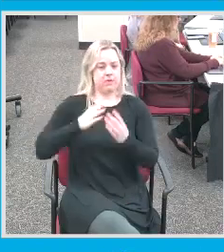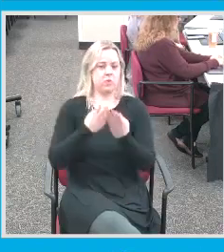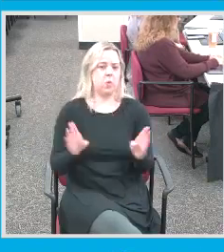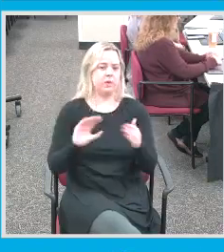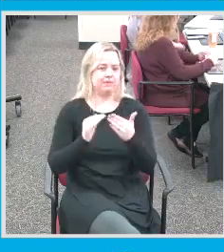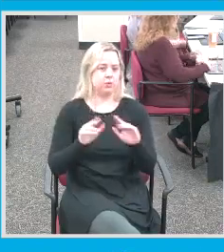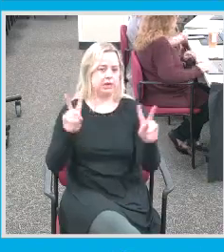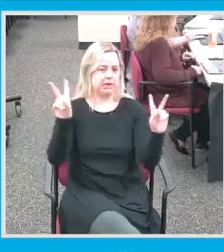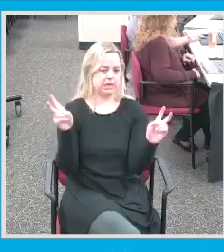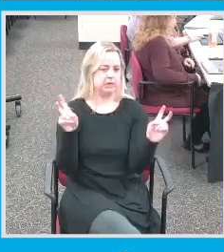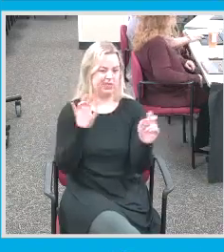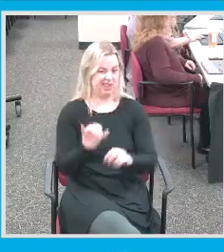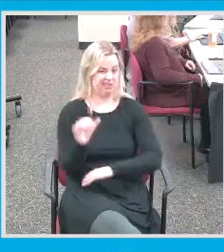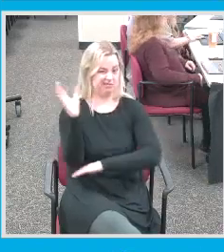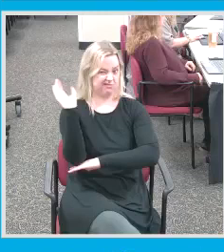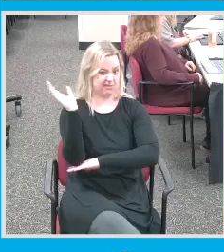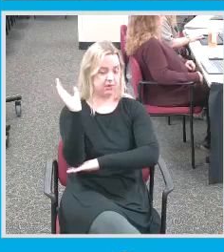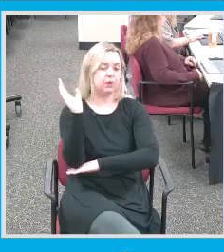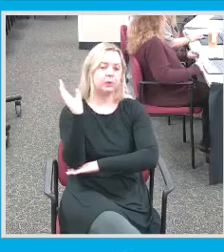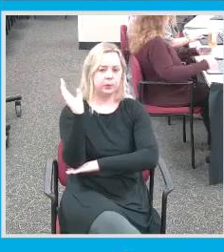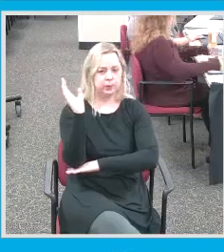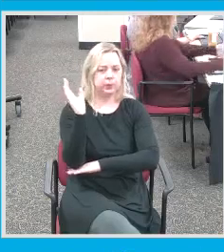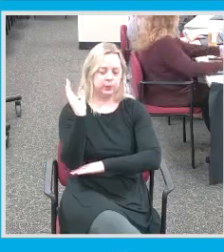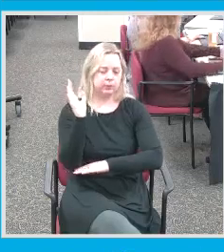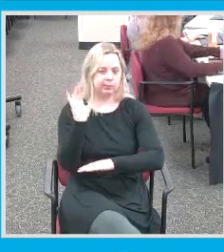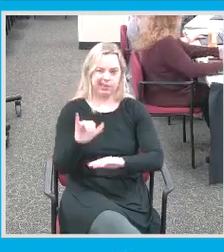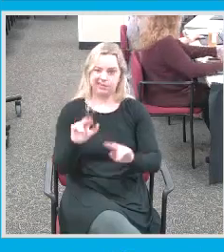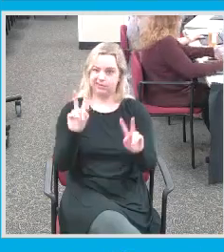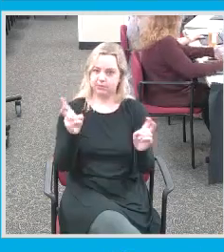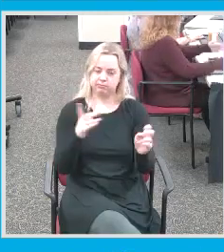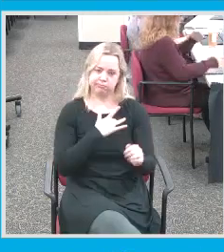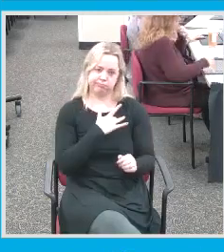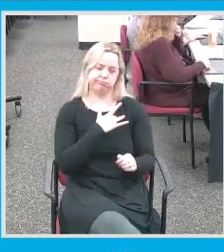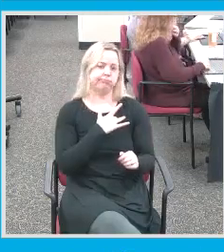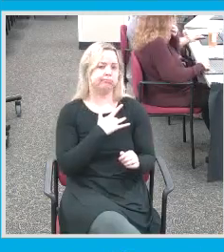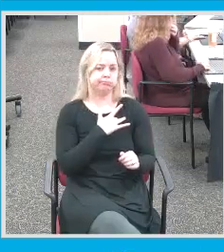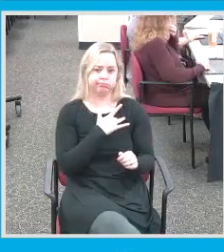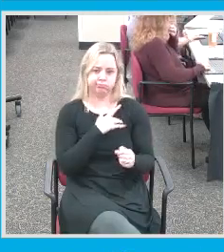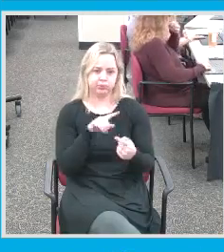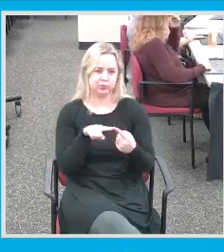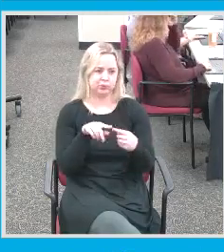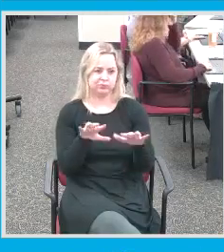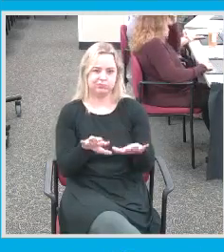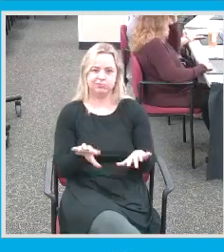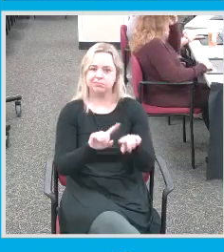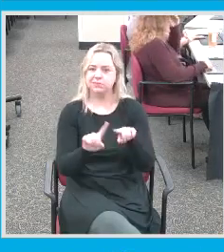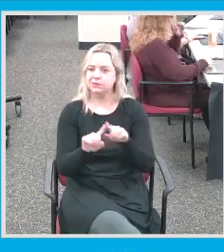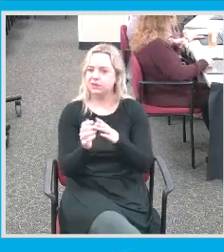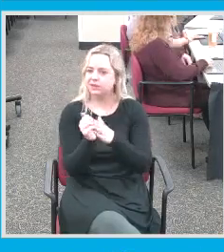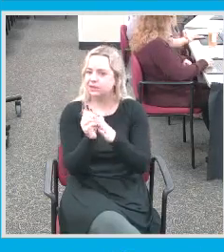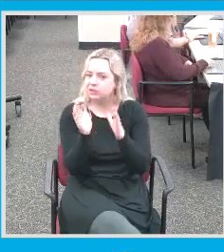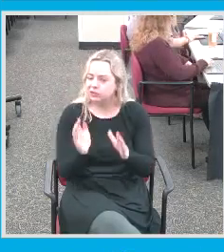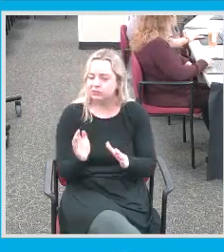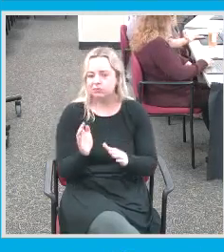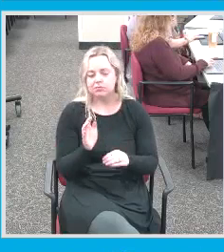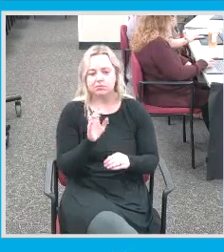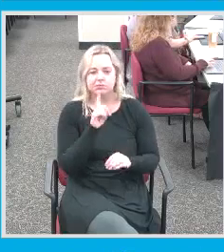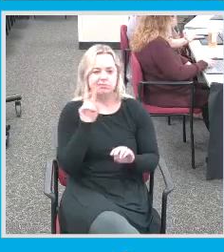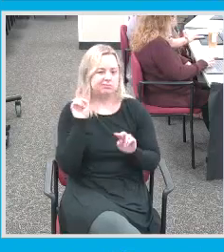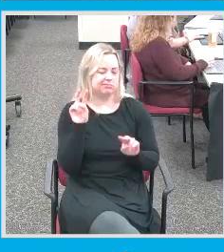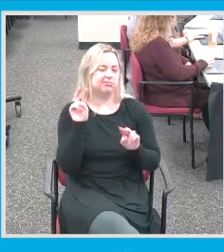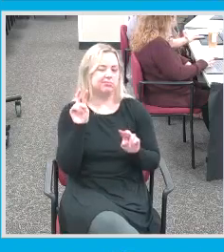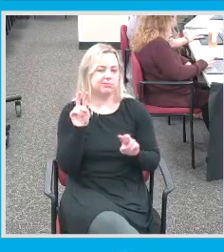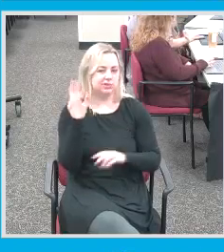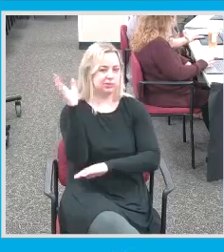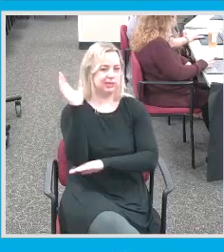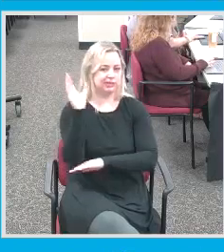this is a topic that is near and dear to leadership of this agency and throughout. And so I look forward to presenting with